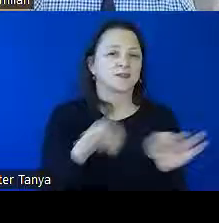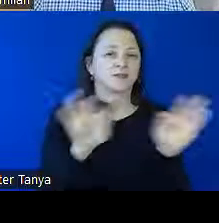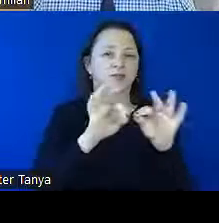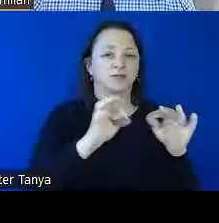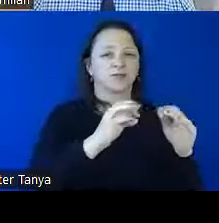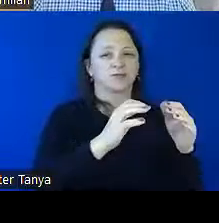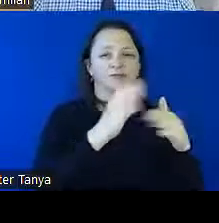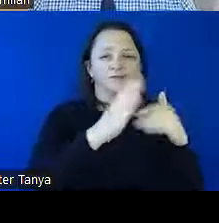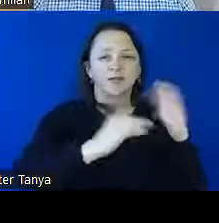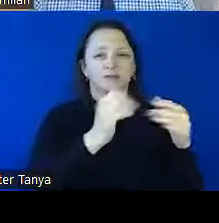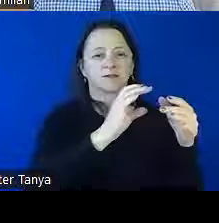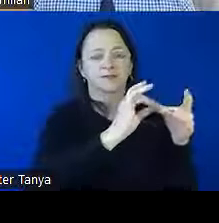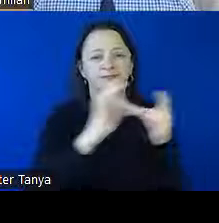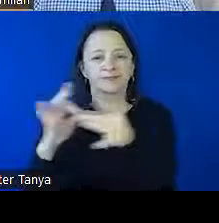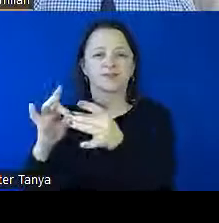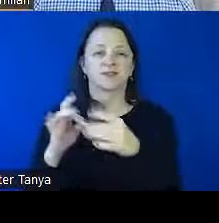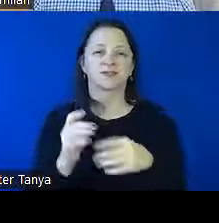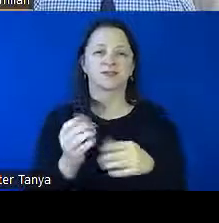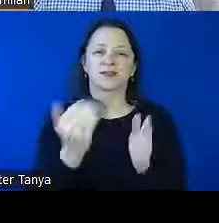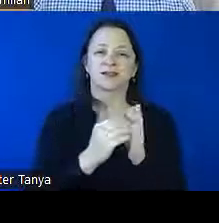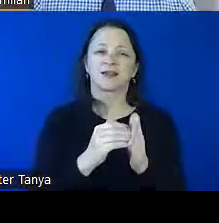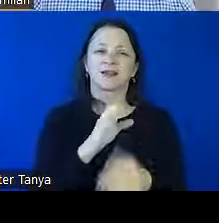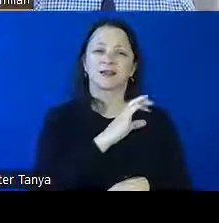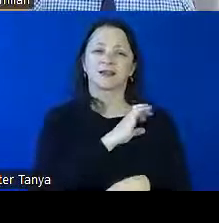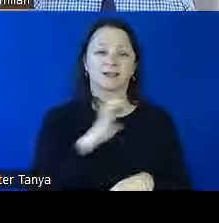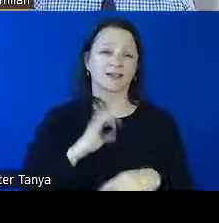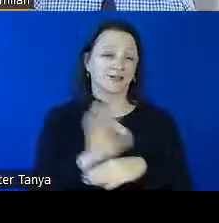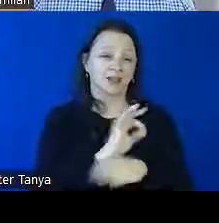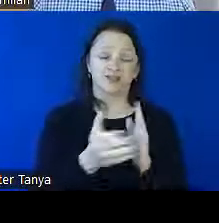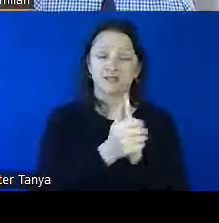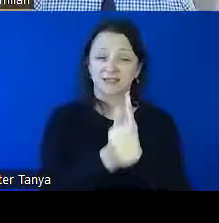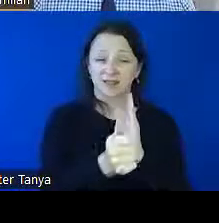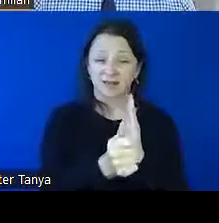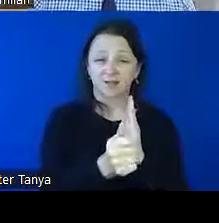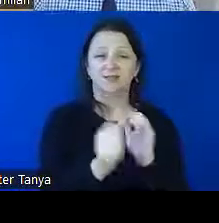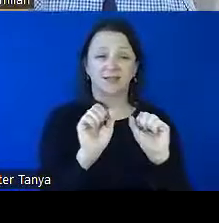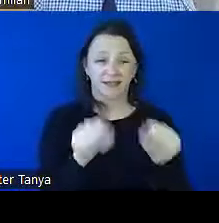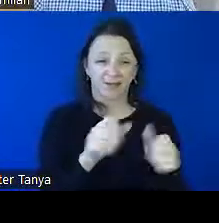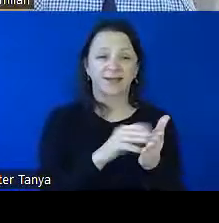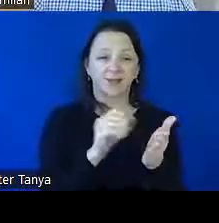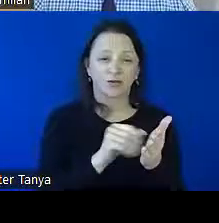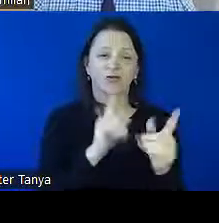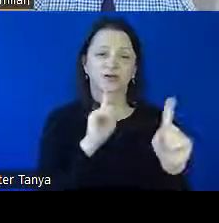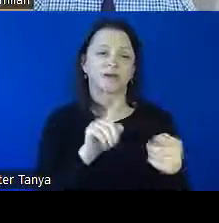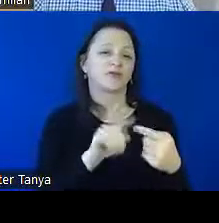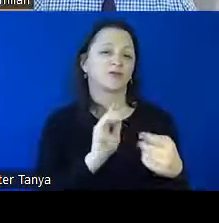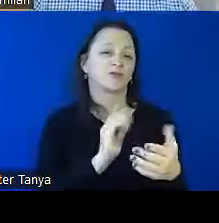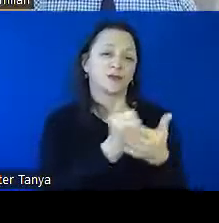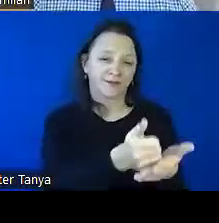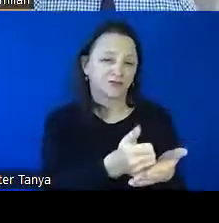development. Again, executive function skills are skills that can be learned and can respond to intervention and